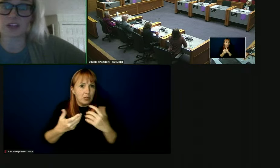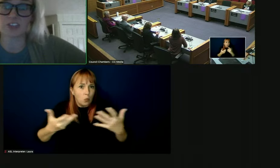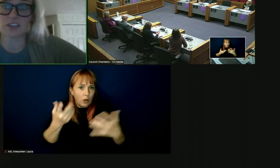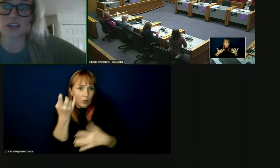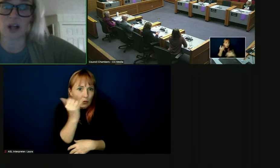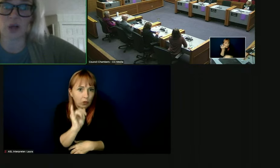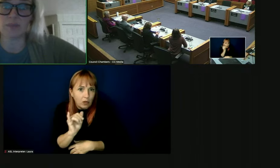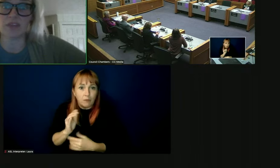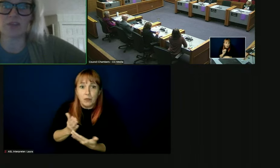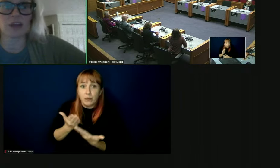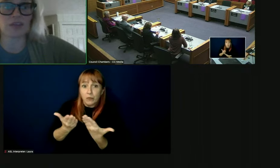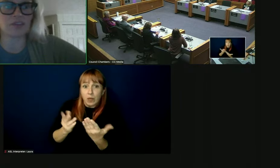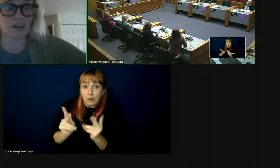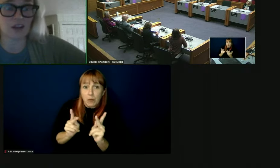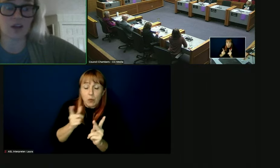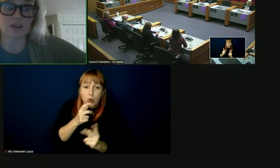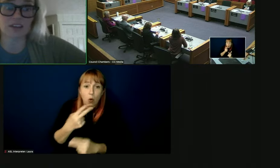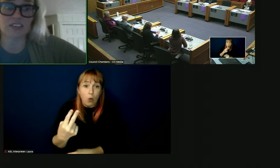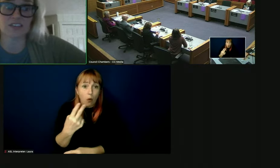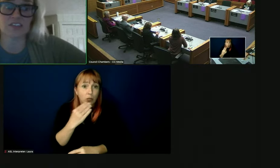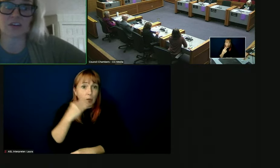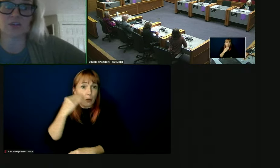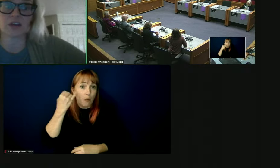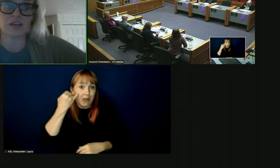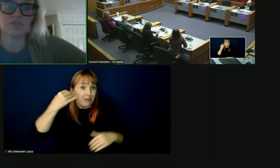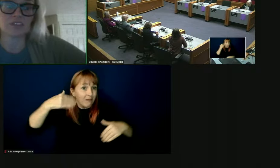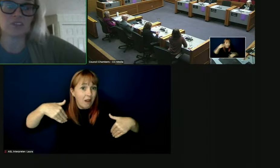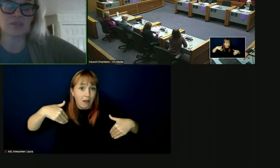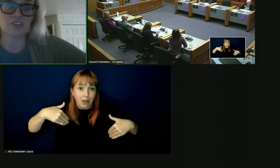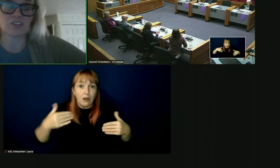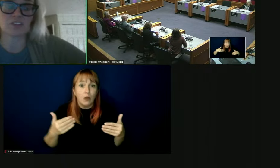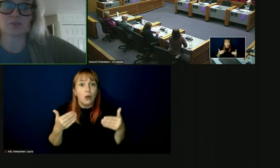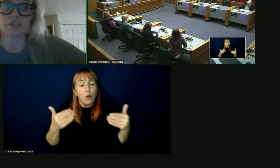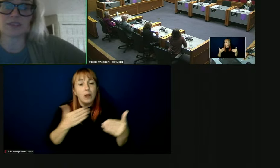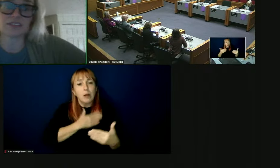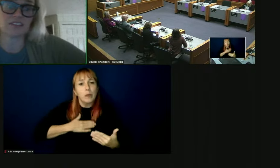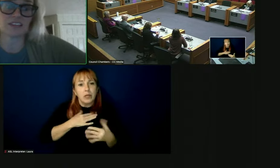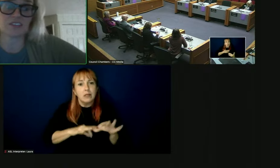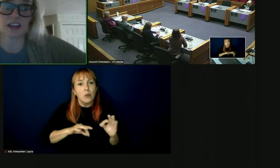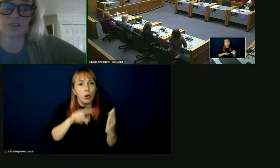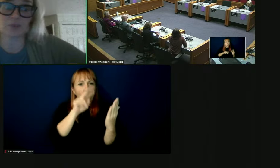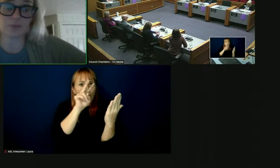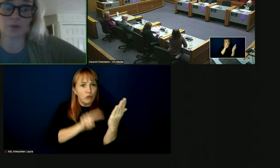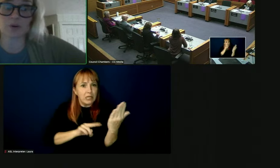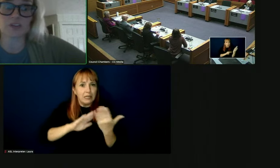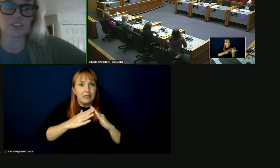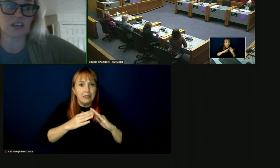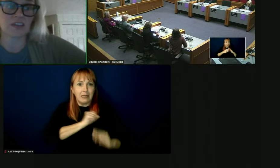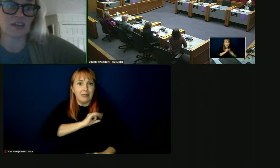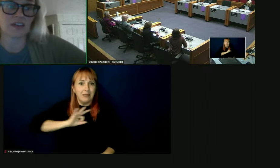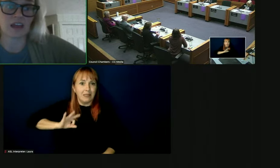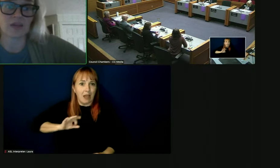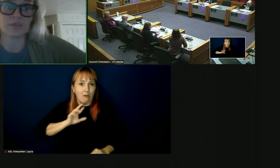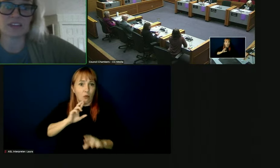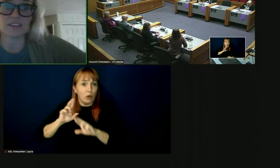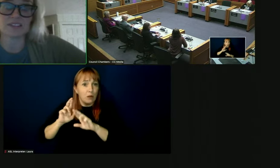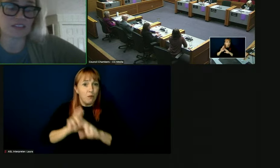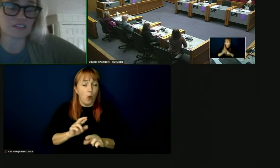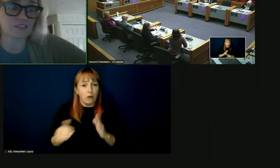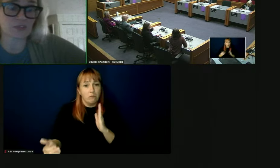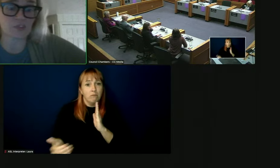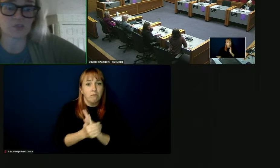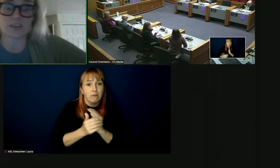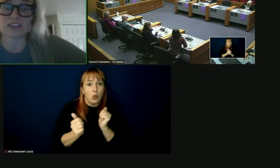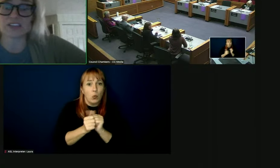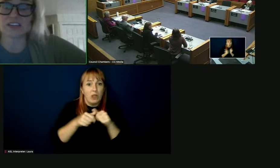folks watching at home, if you have not already done so, please make sure to read the city staff report that accompanies